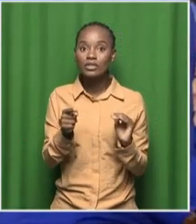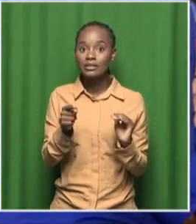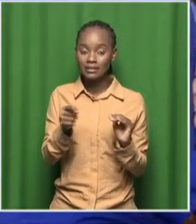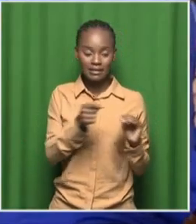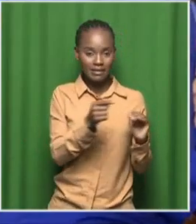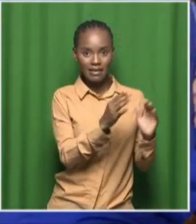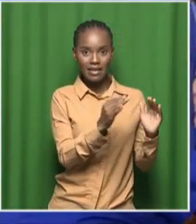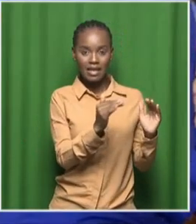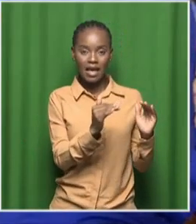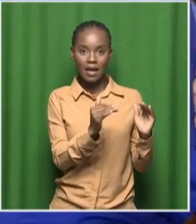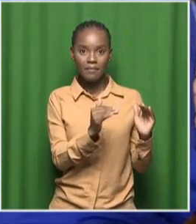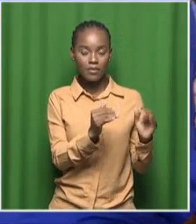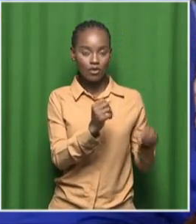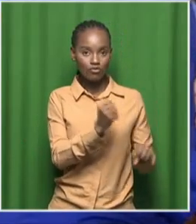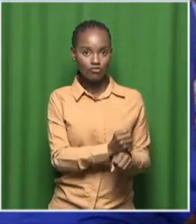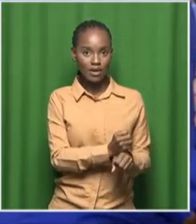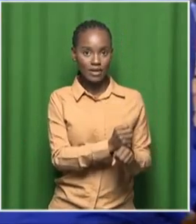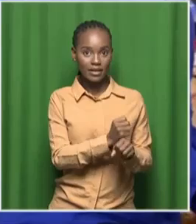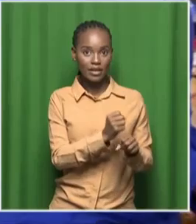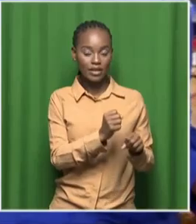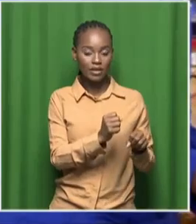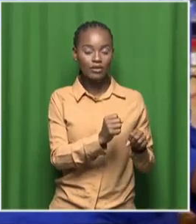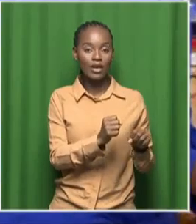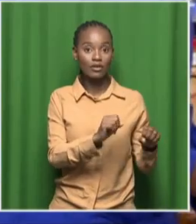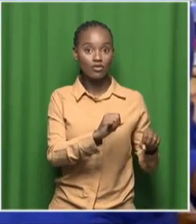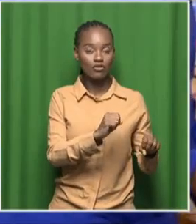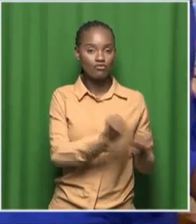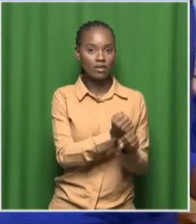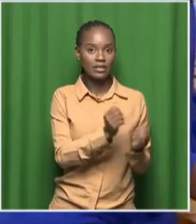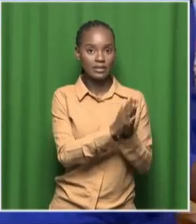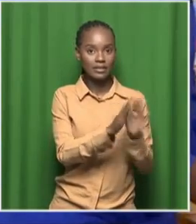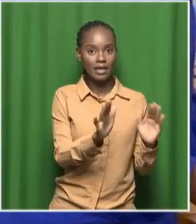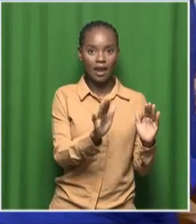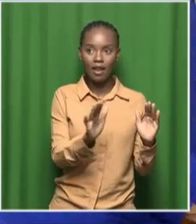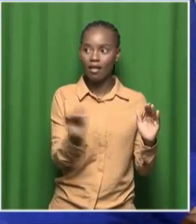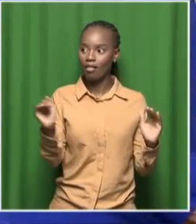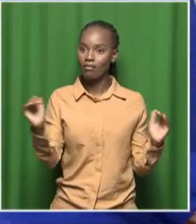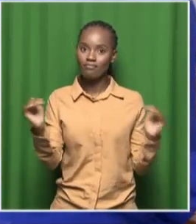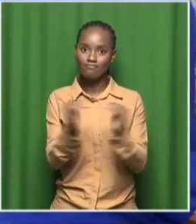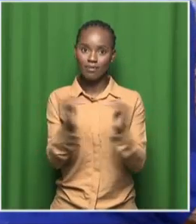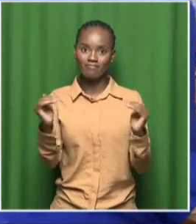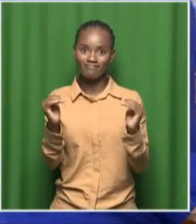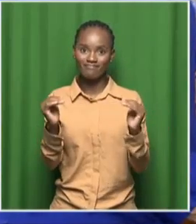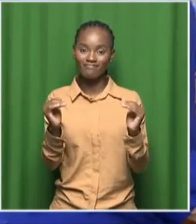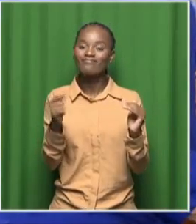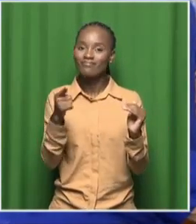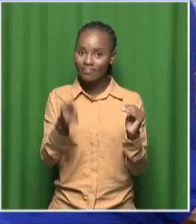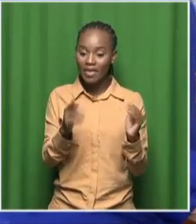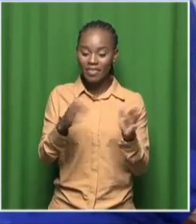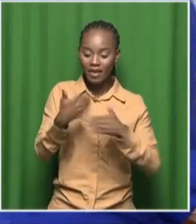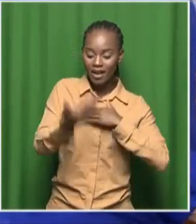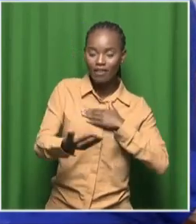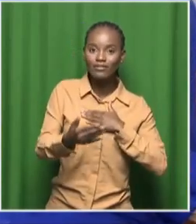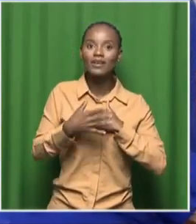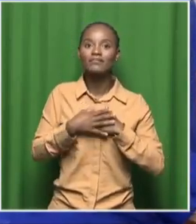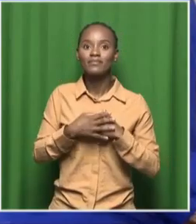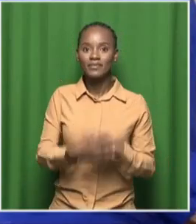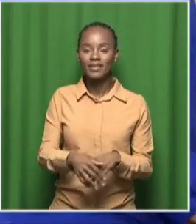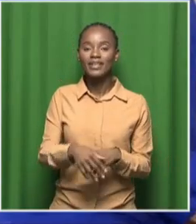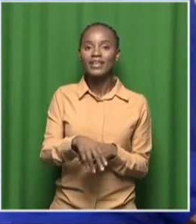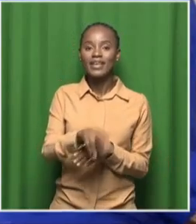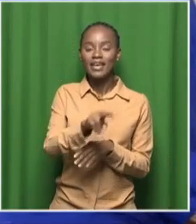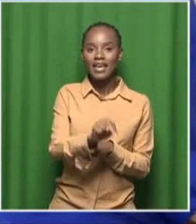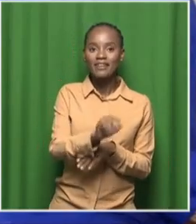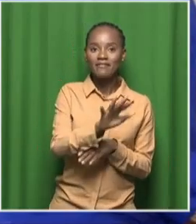on, the technical stream. They go on to either do their N4, N5, or N6, or they go on to go study